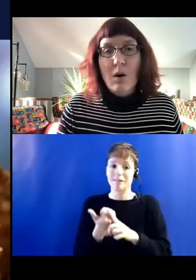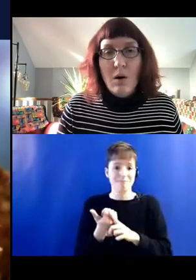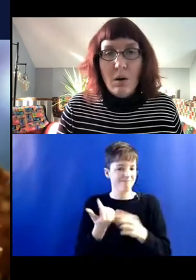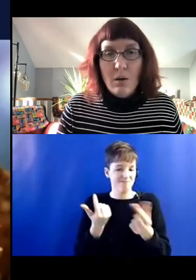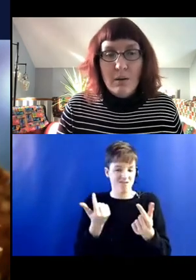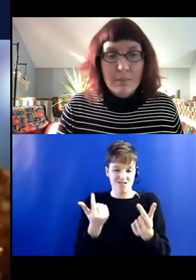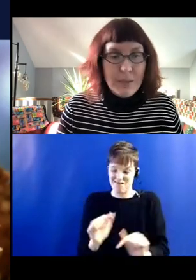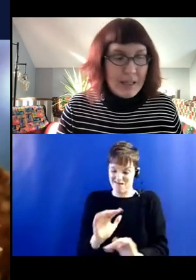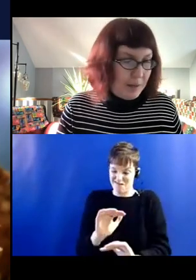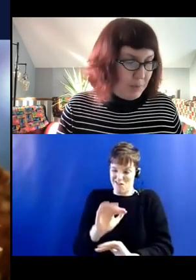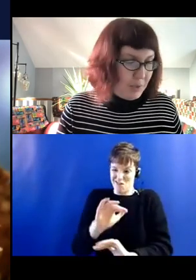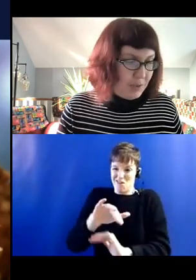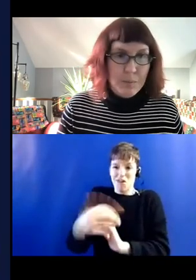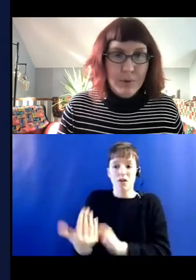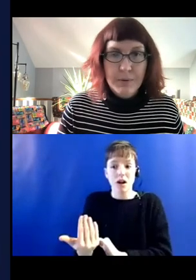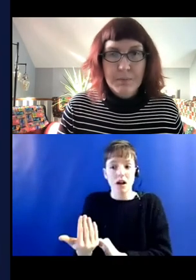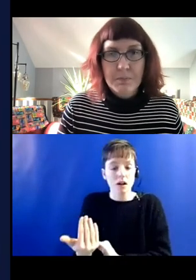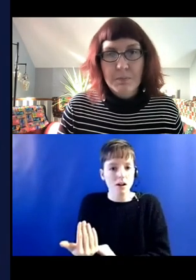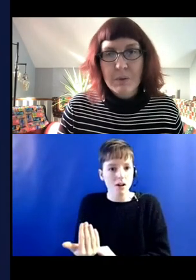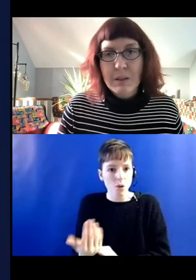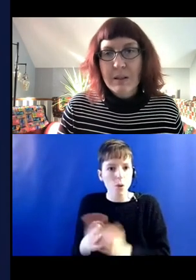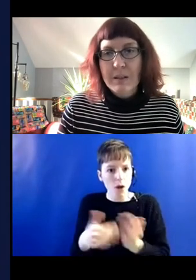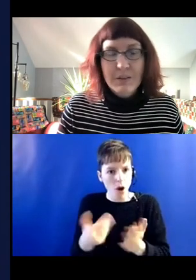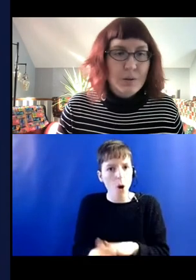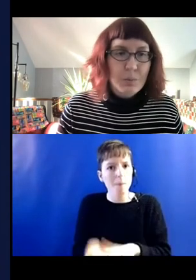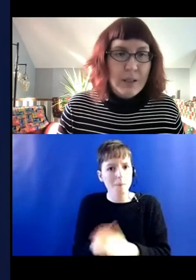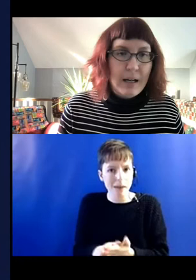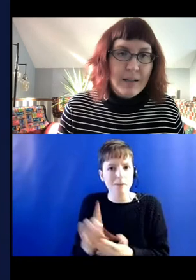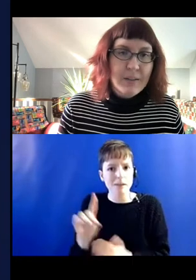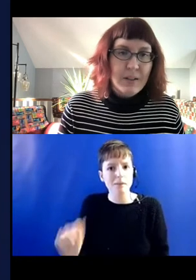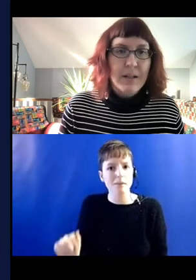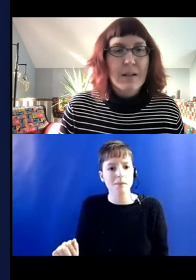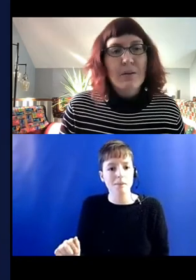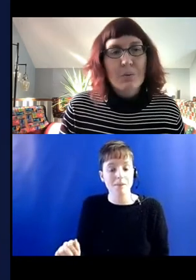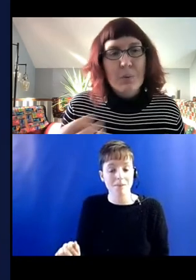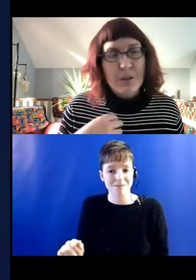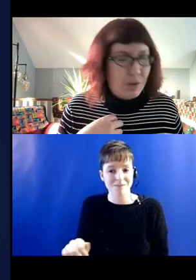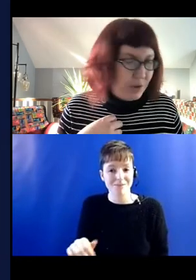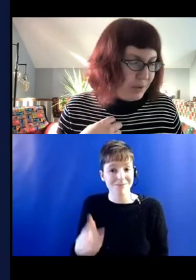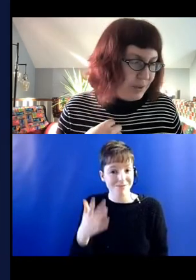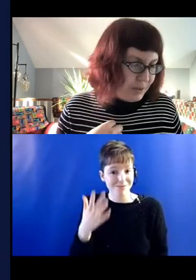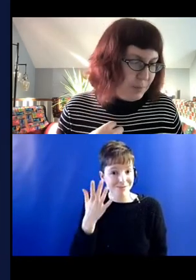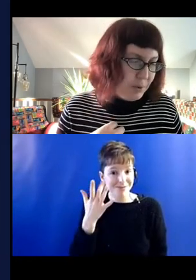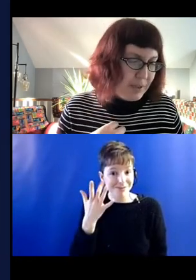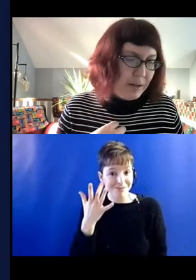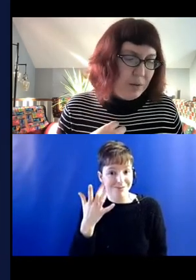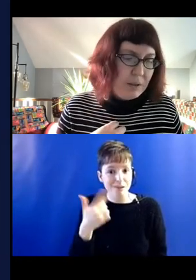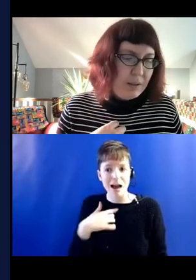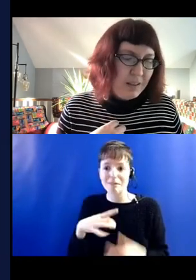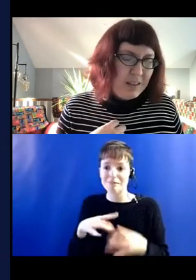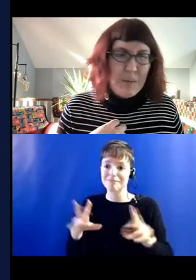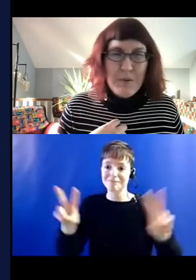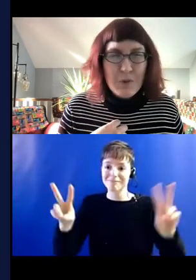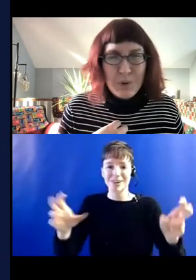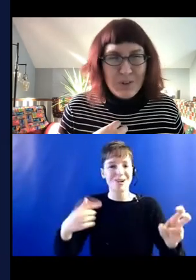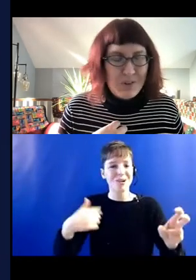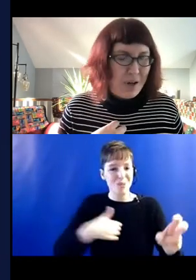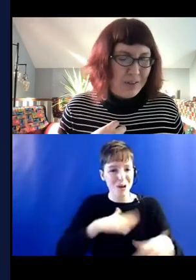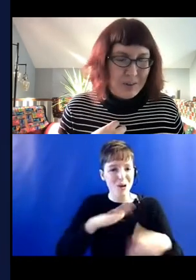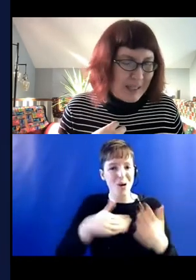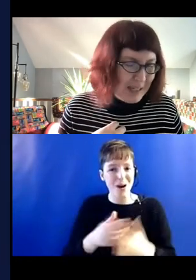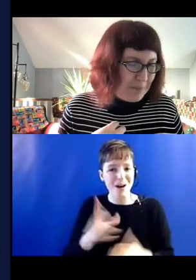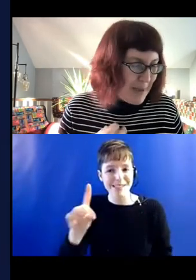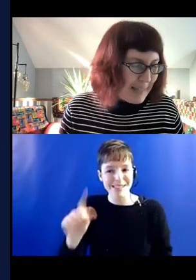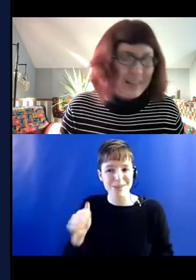we all became disabled. You see, when I say we are all disabled now, I'm of course